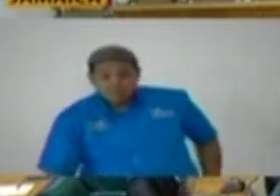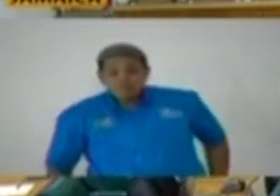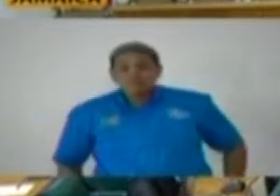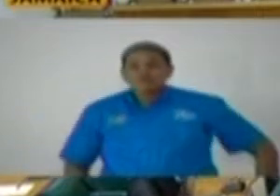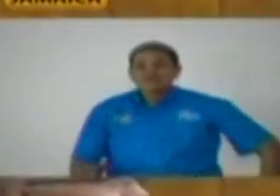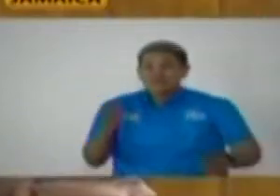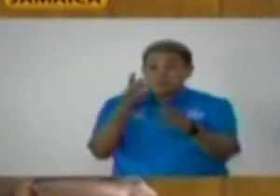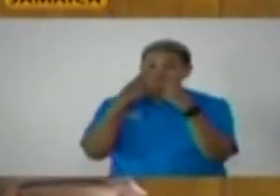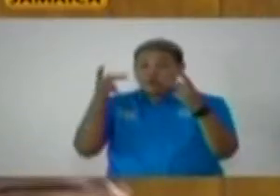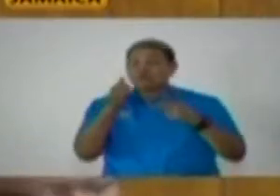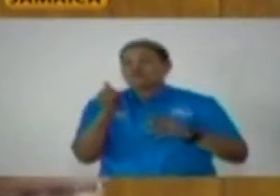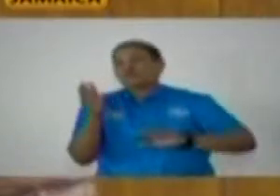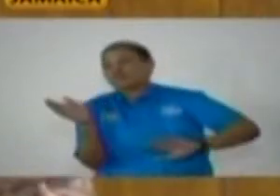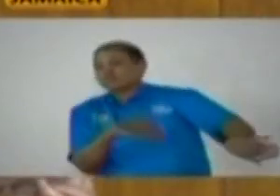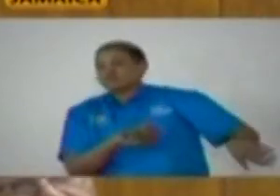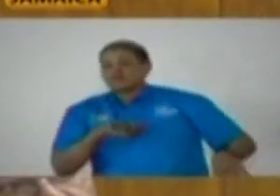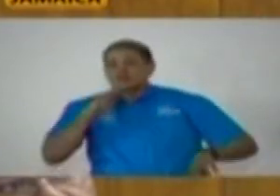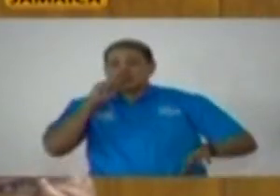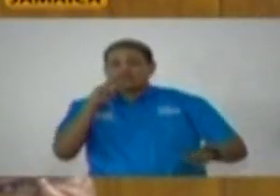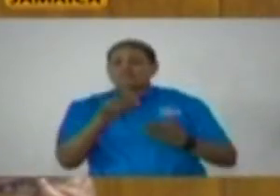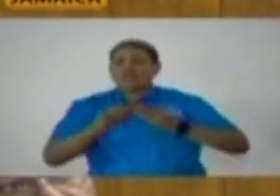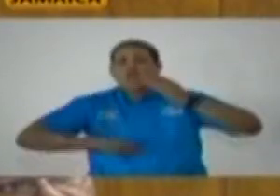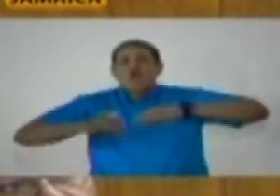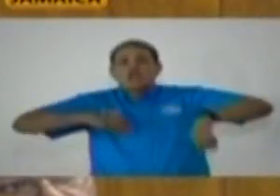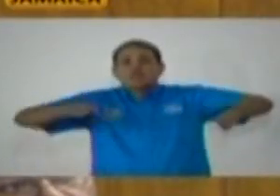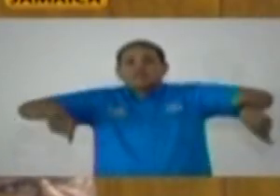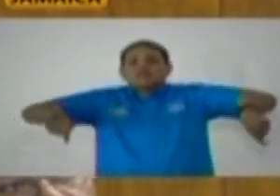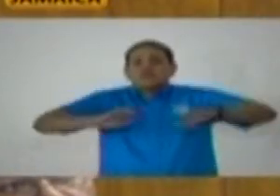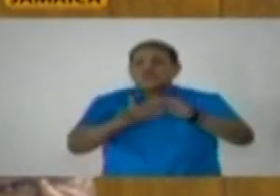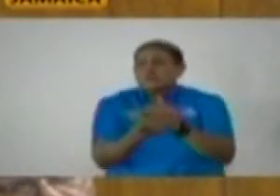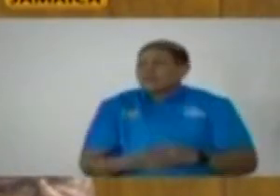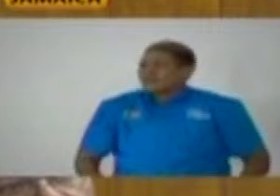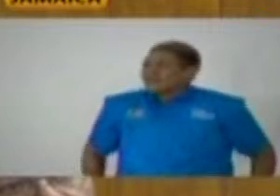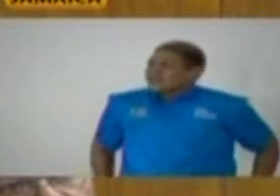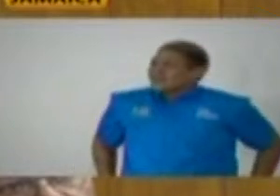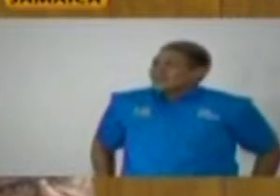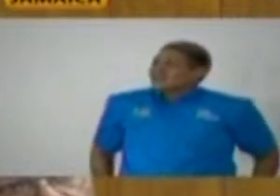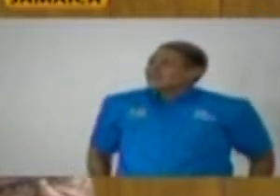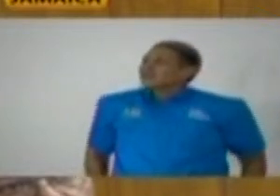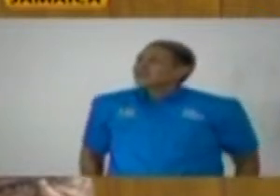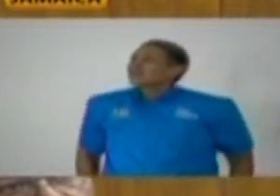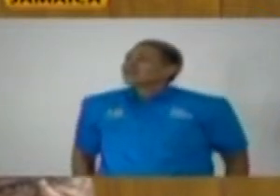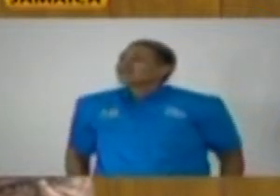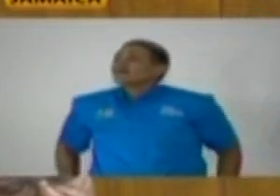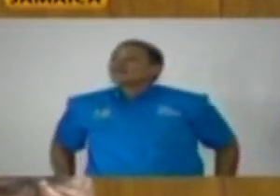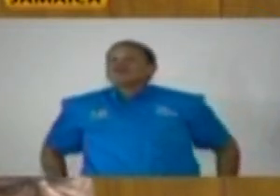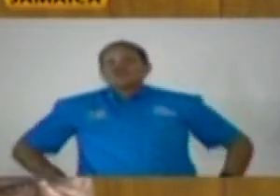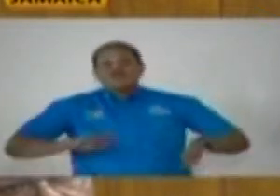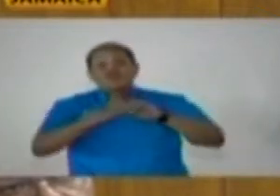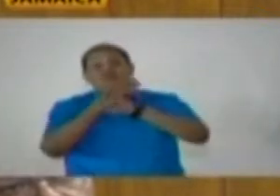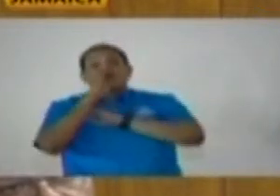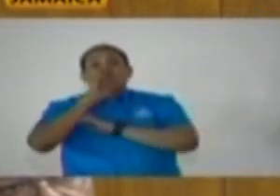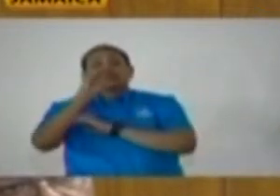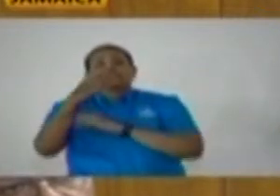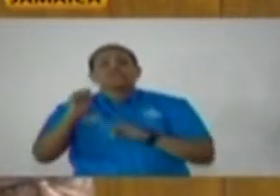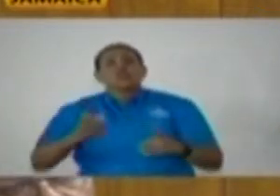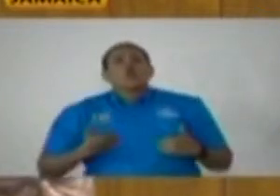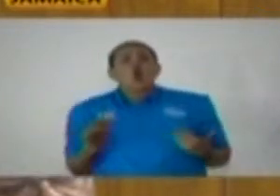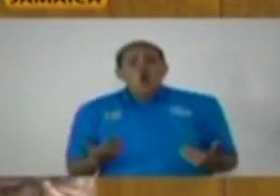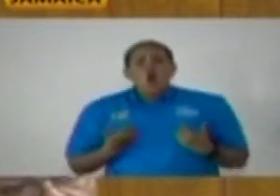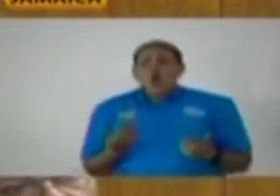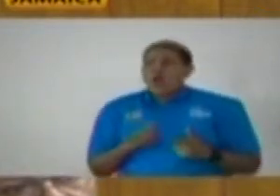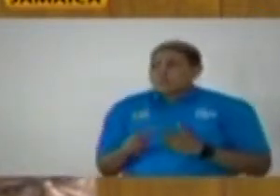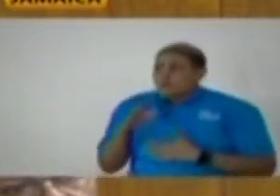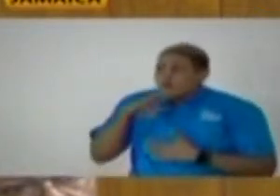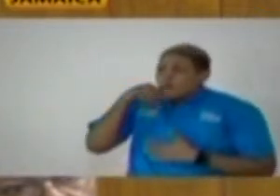of our economy. Jamaica at 60 years is still a young nation, but we're old enough